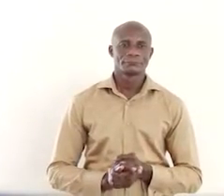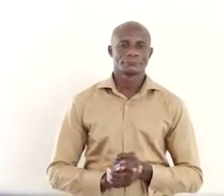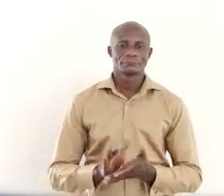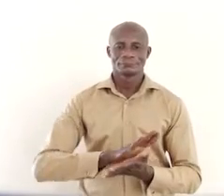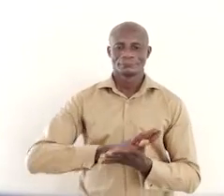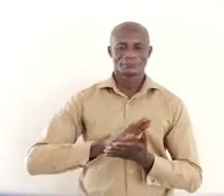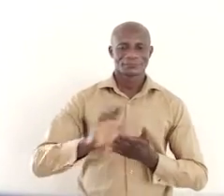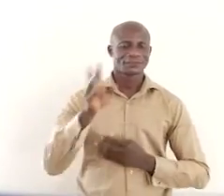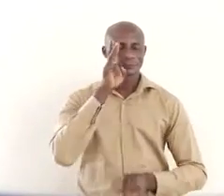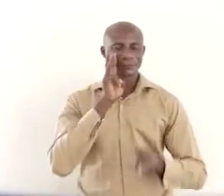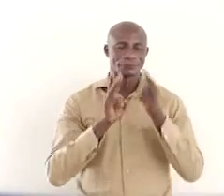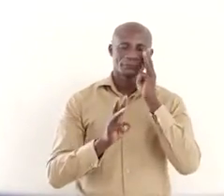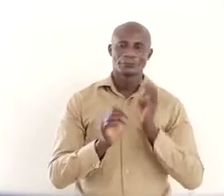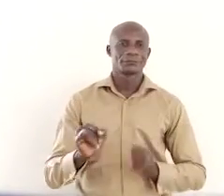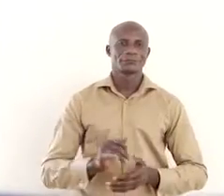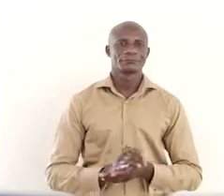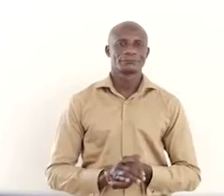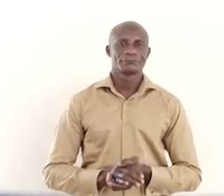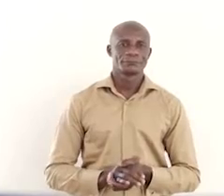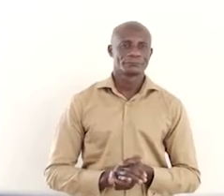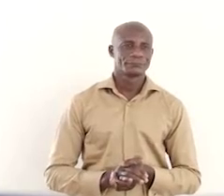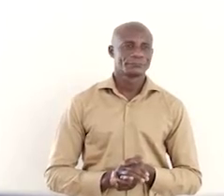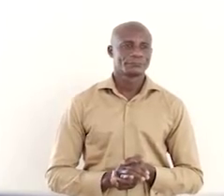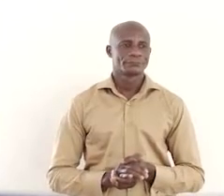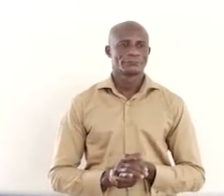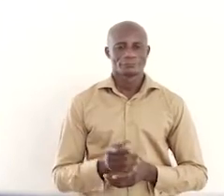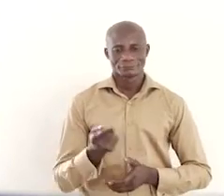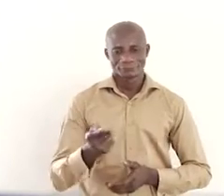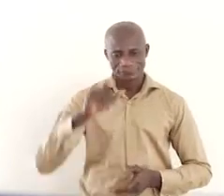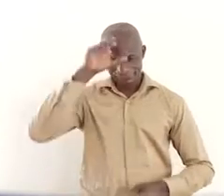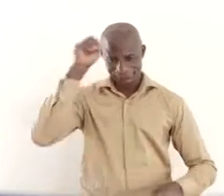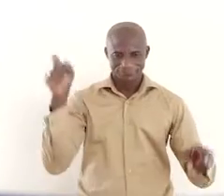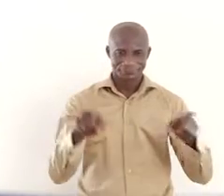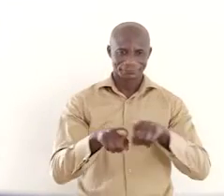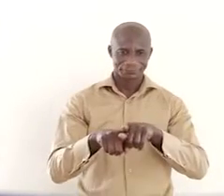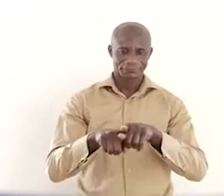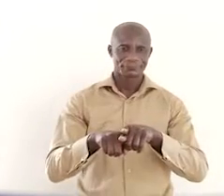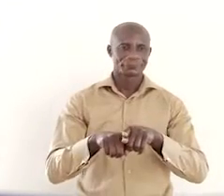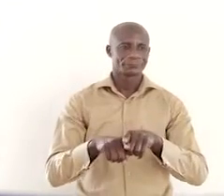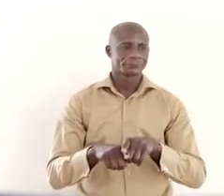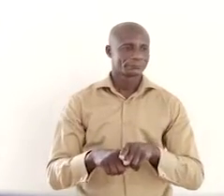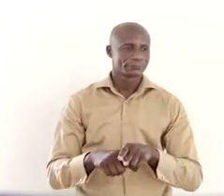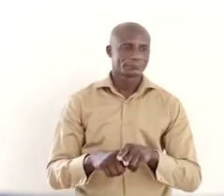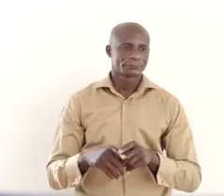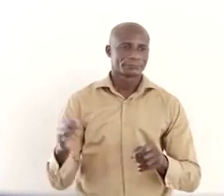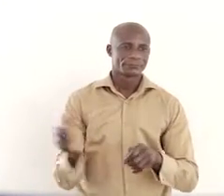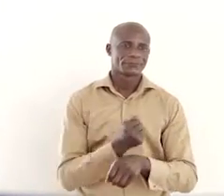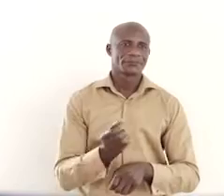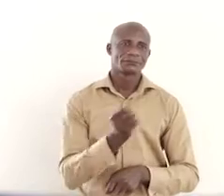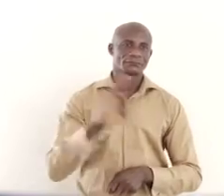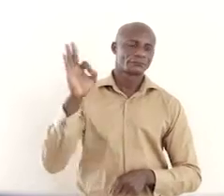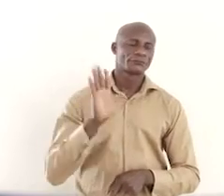Wipe off your tears, little brothers, Take off